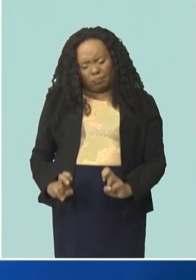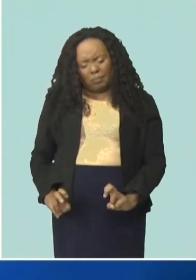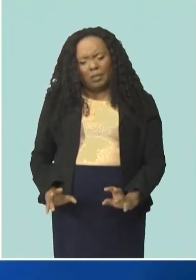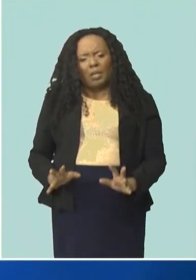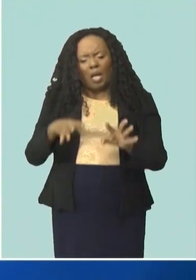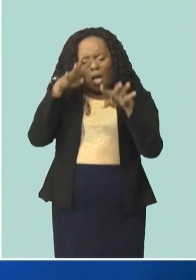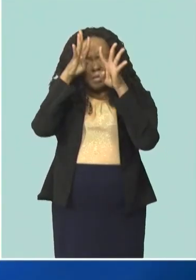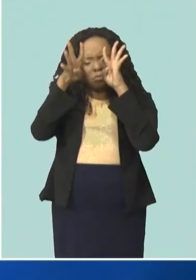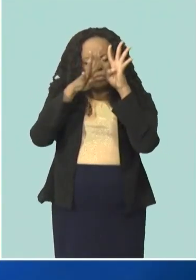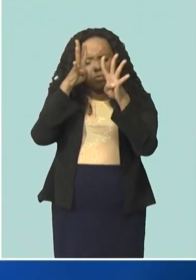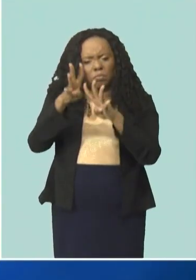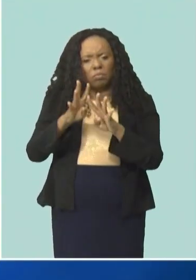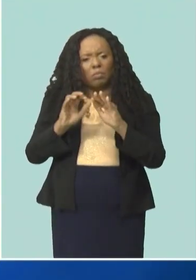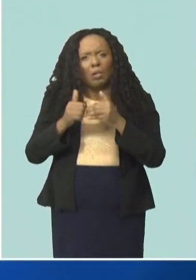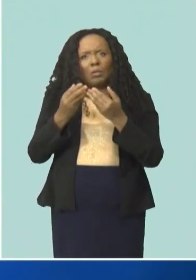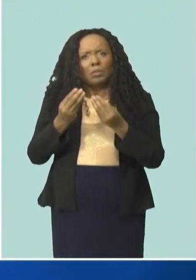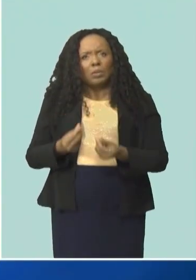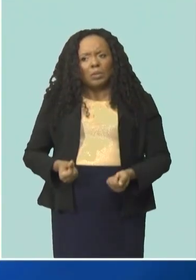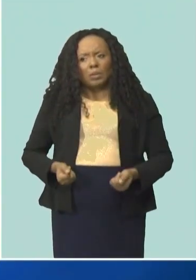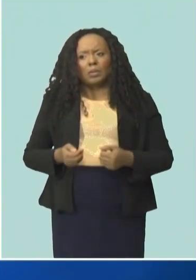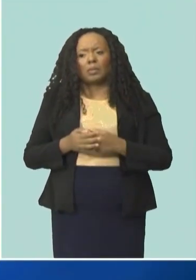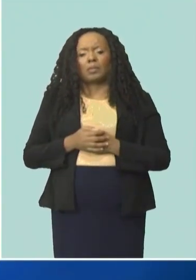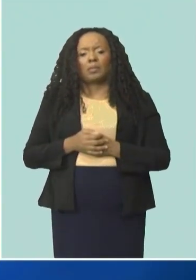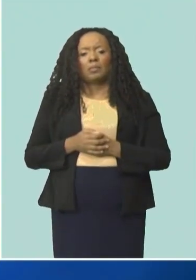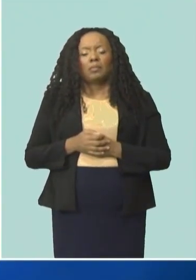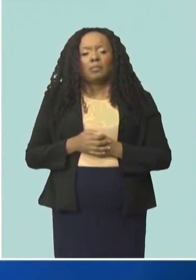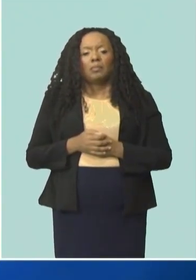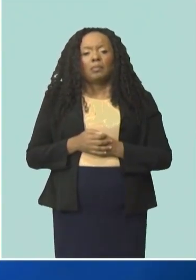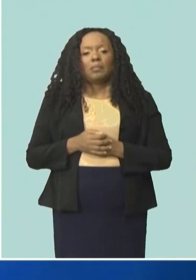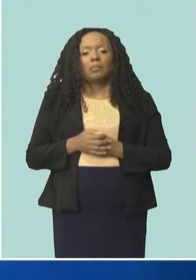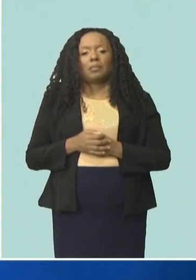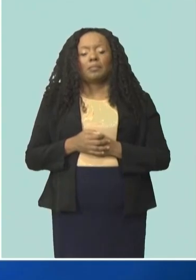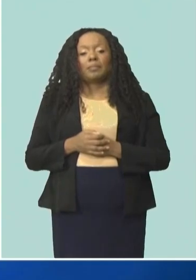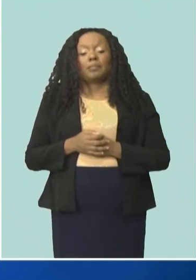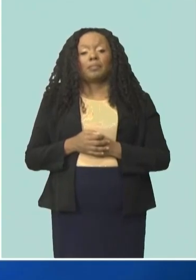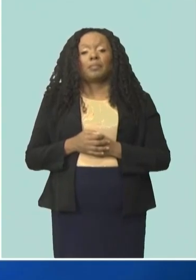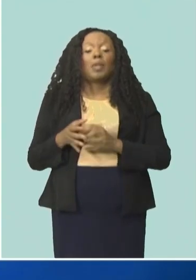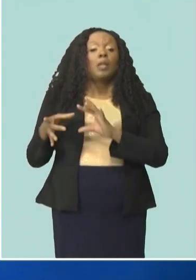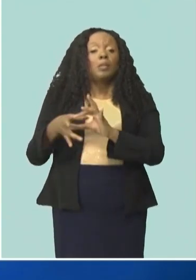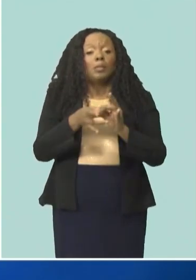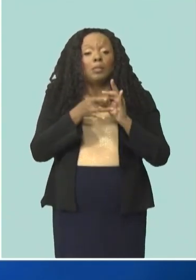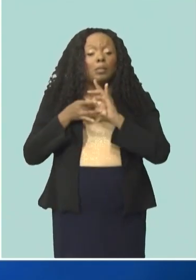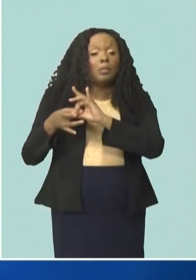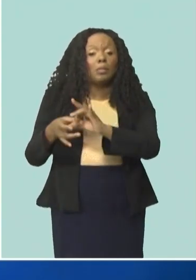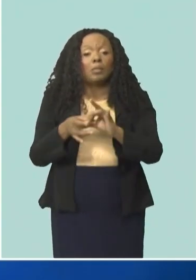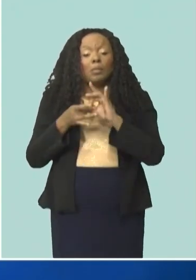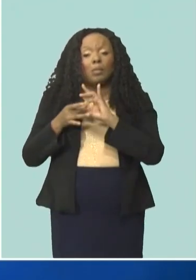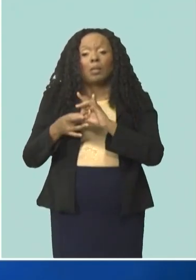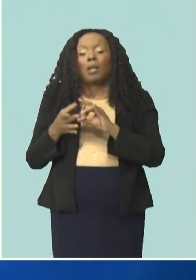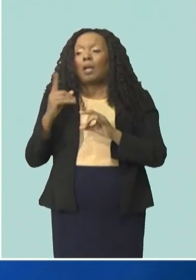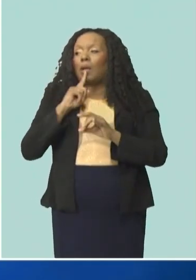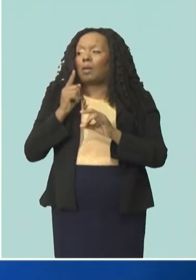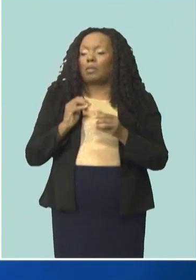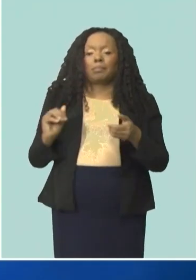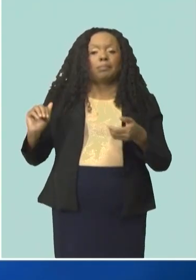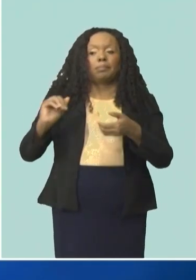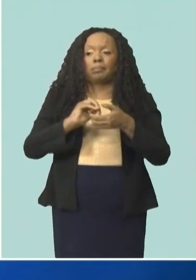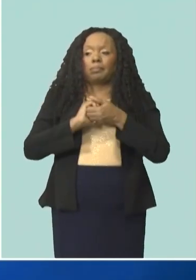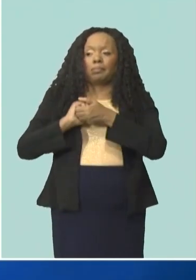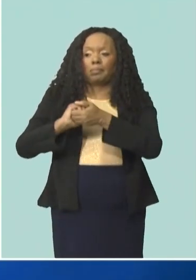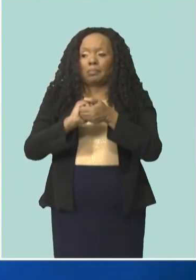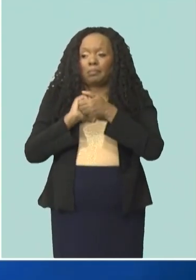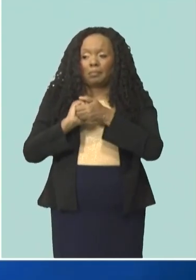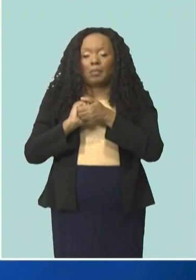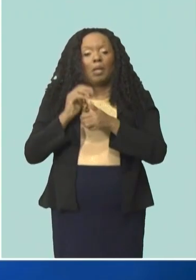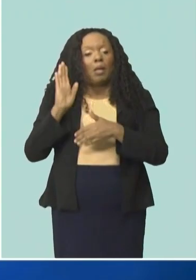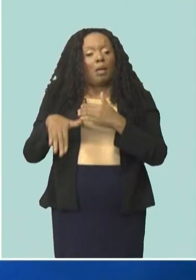create solutions. It is a team effort, a national effort, and a partnership that requires all